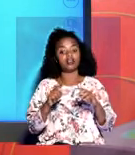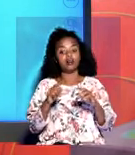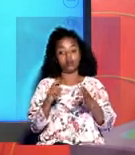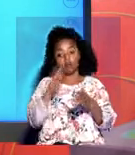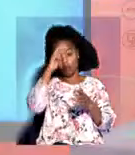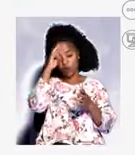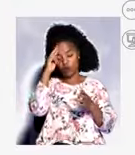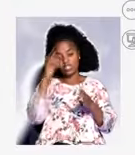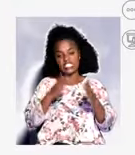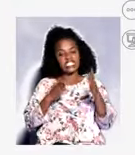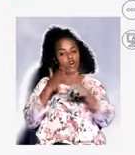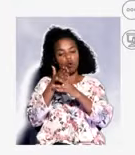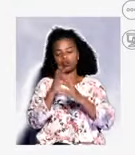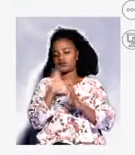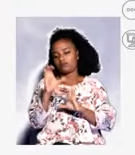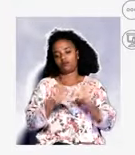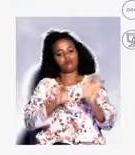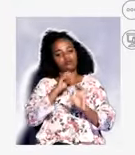point. So,